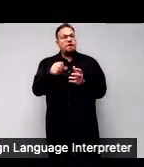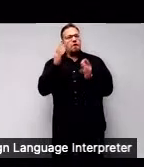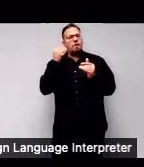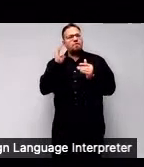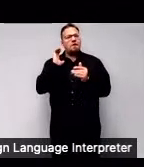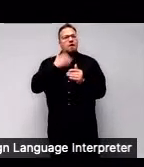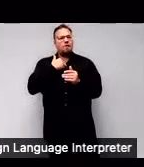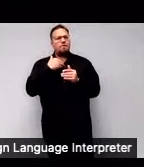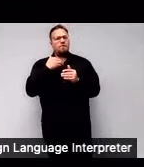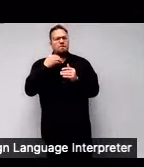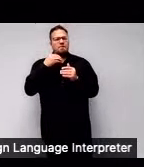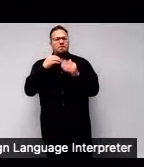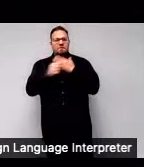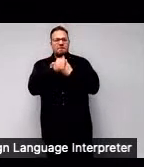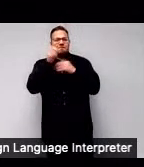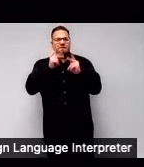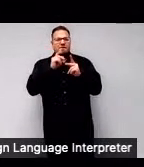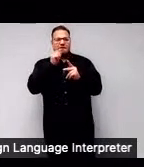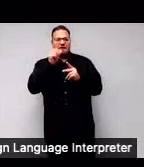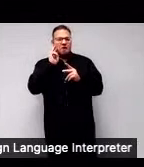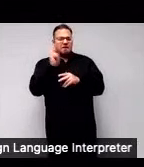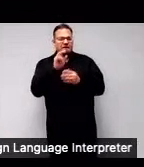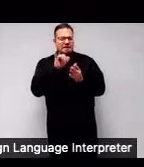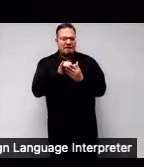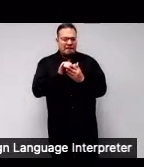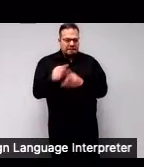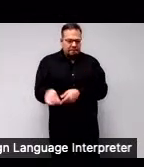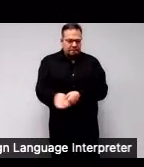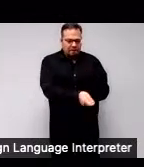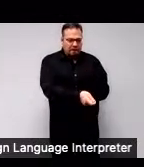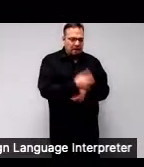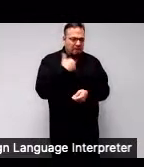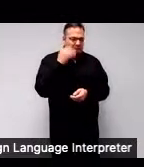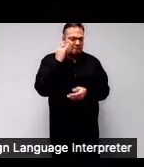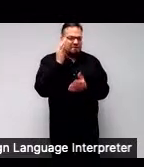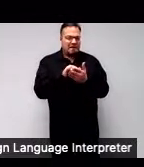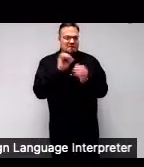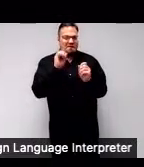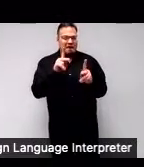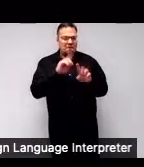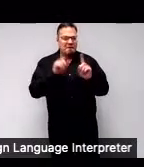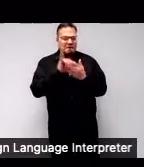person isn't looking at them using a weed whacker. I don't even know if that's okay, but it was part of his IEP, so it's okay.